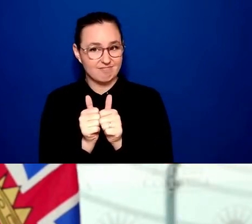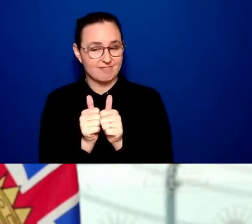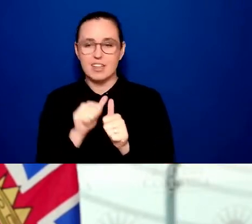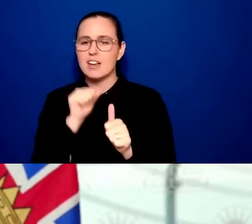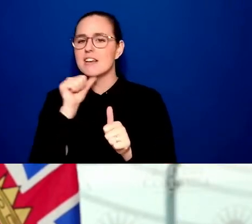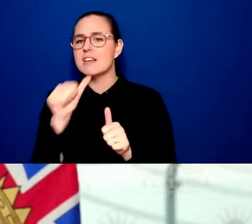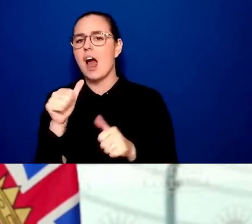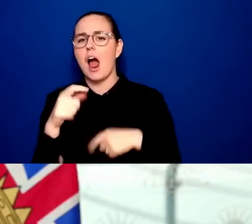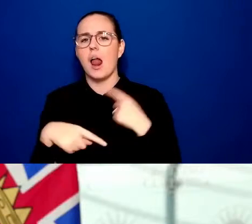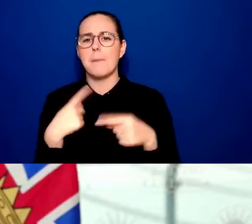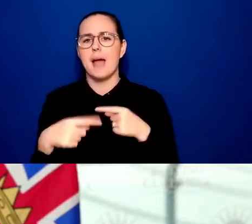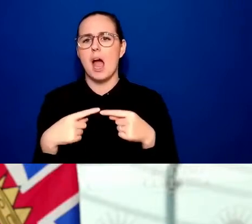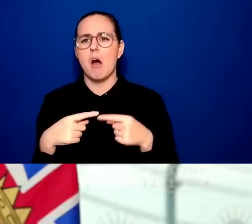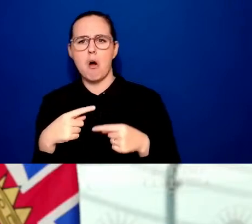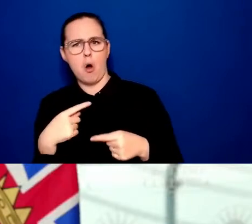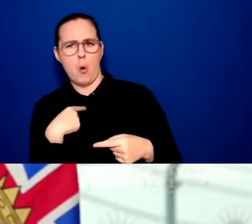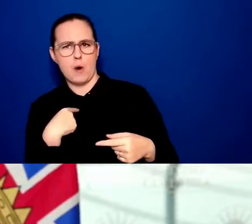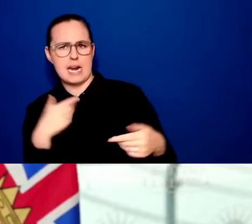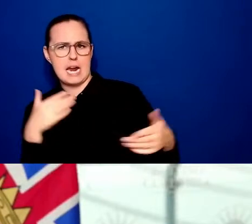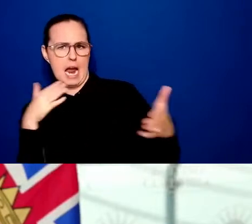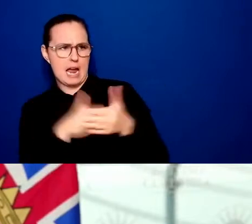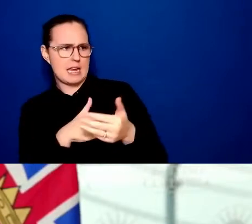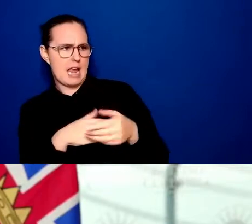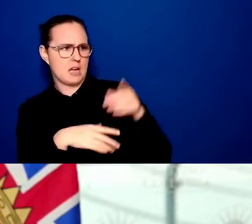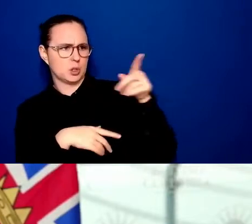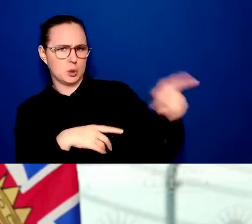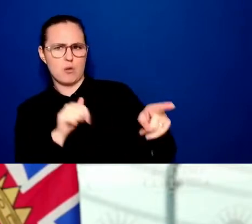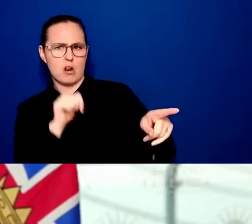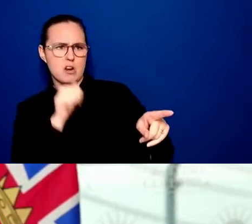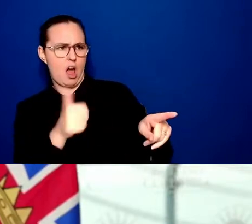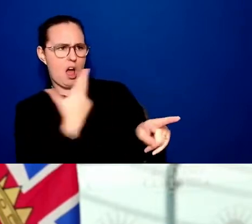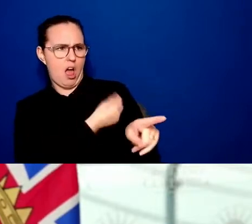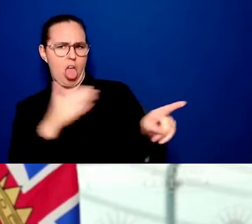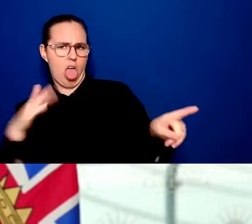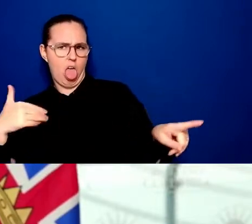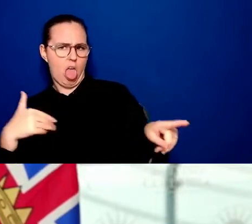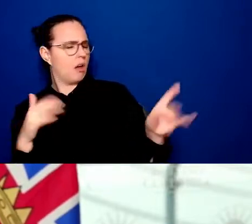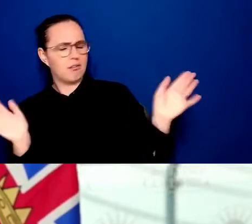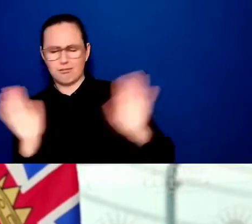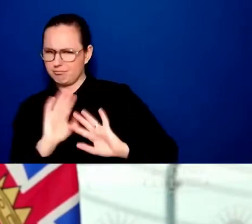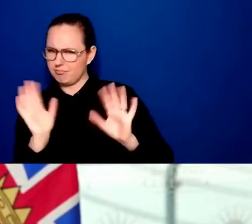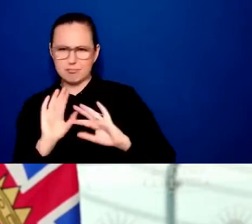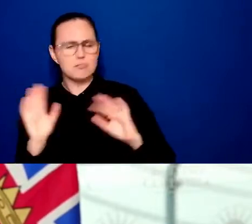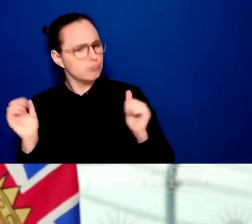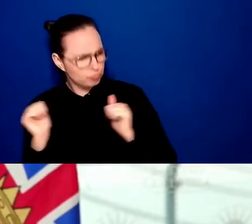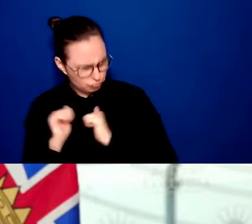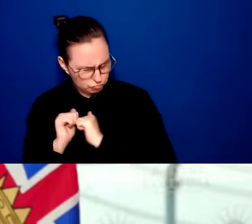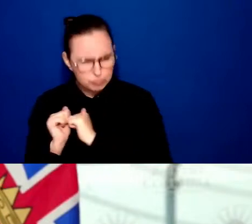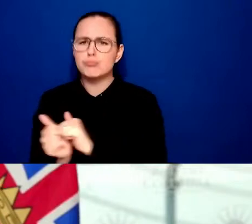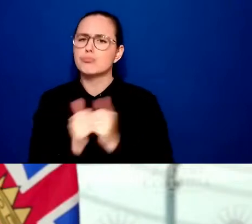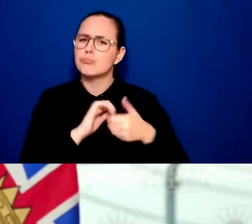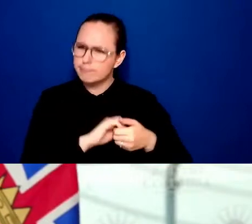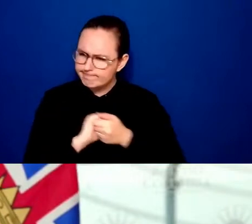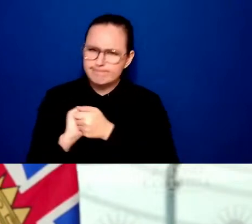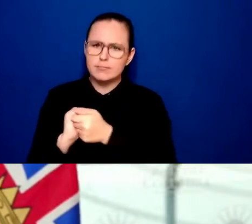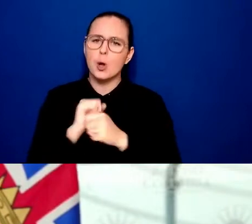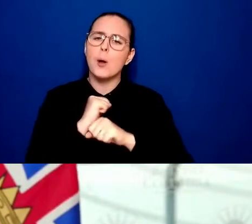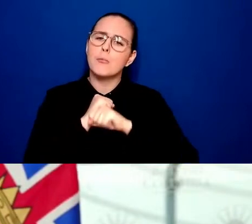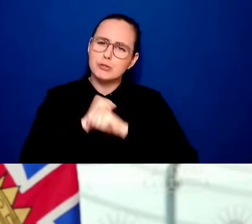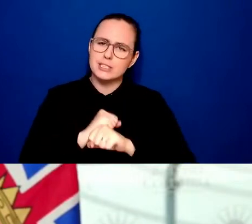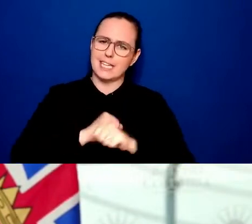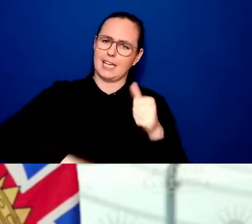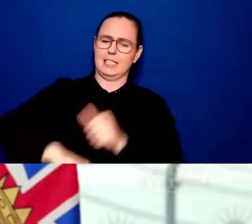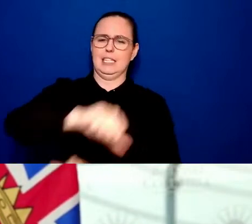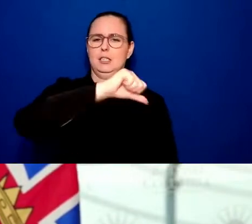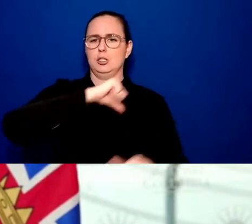versus vaccinated. It's about all of us doing what we need to do to protect those we love and to protect our communities. Because what we're